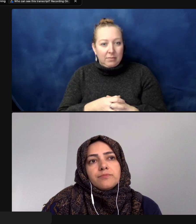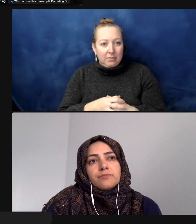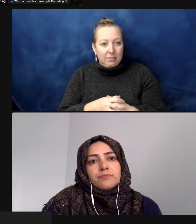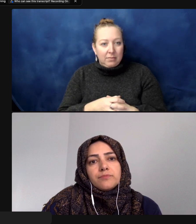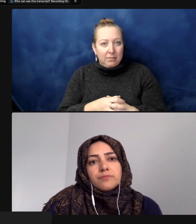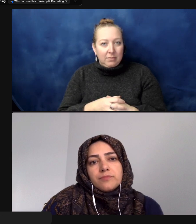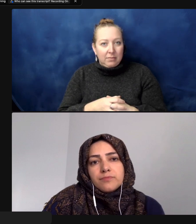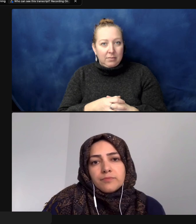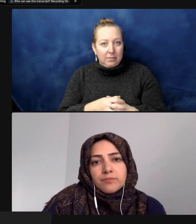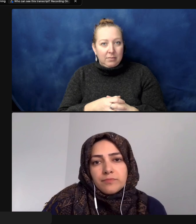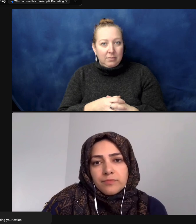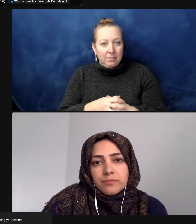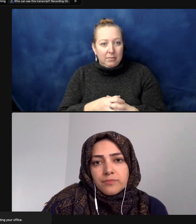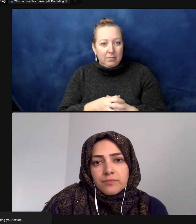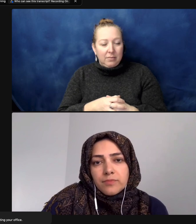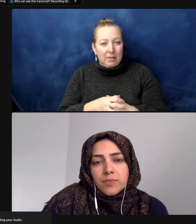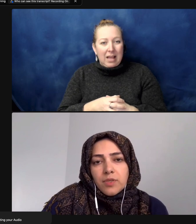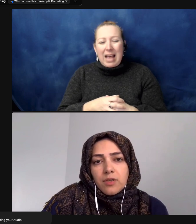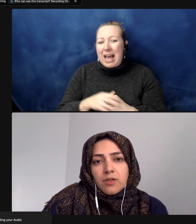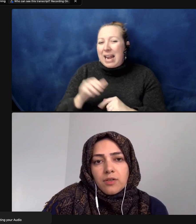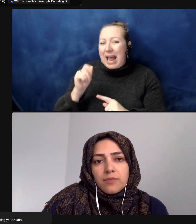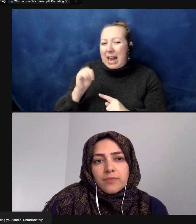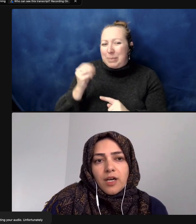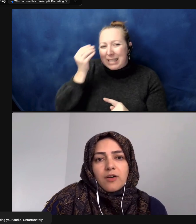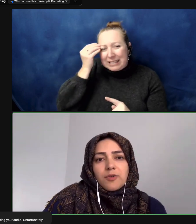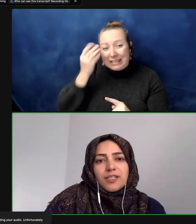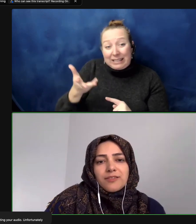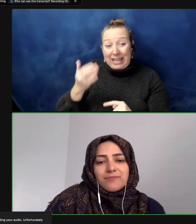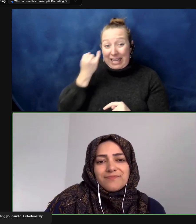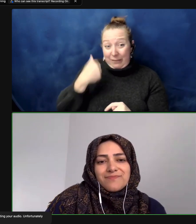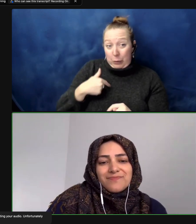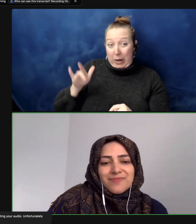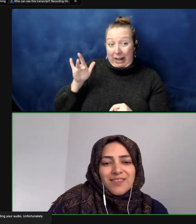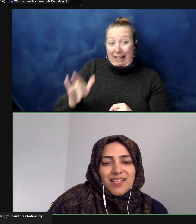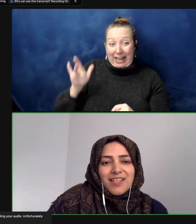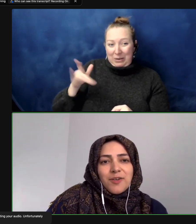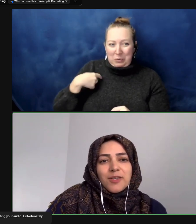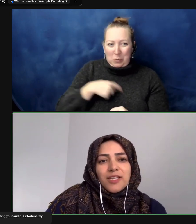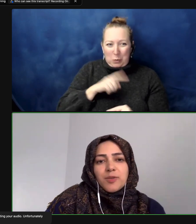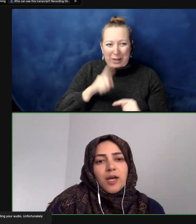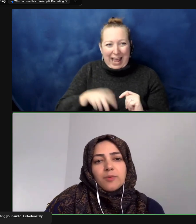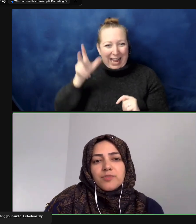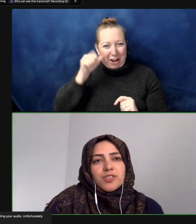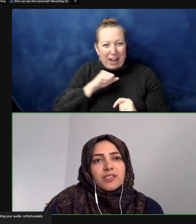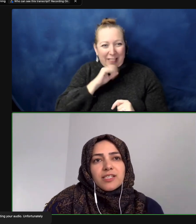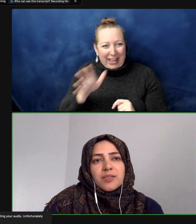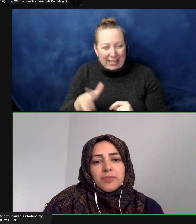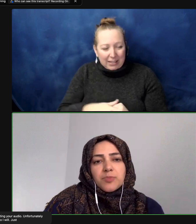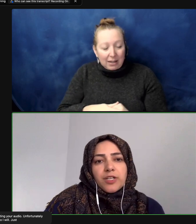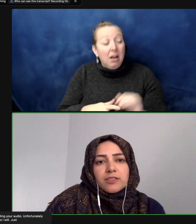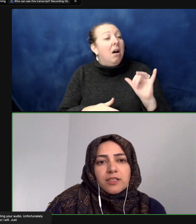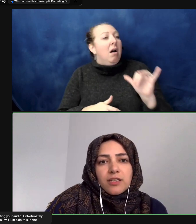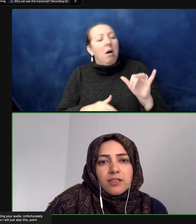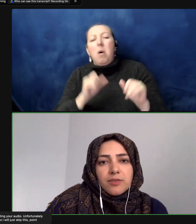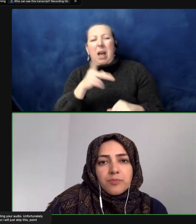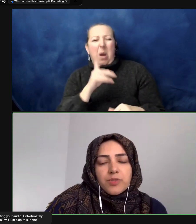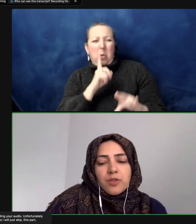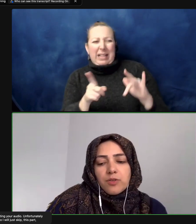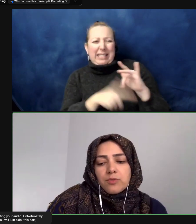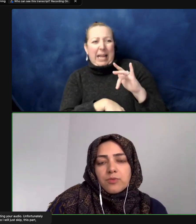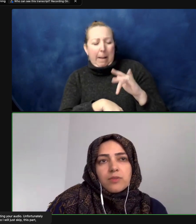We're not getting your audio, unfortunately. Okay. Okay, so I will just skip this part.